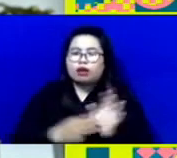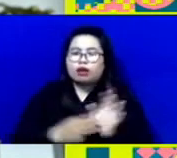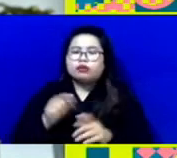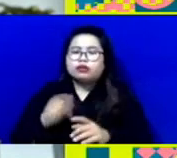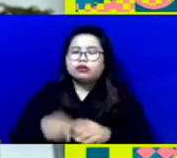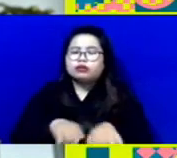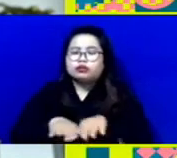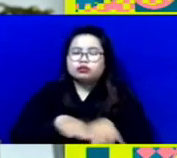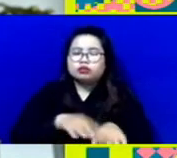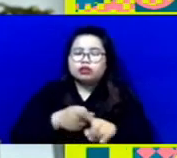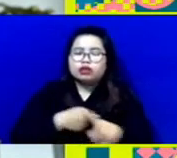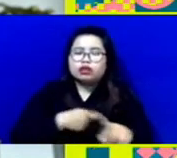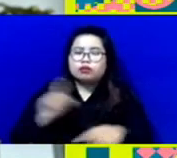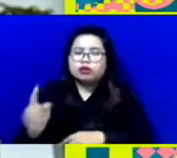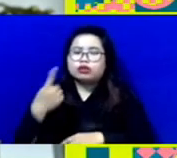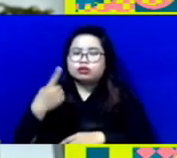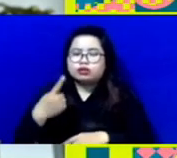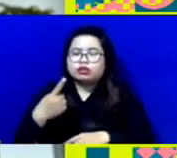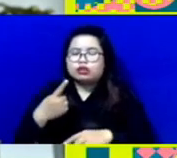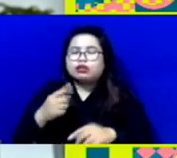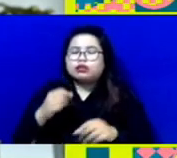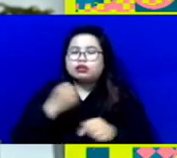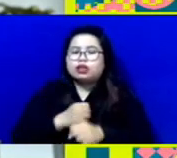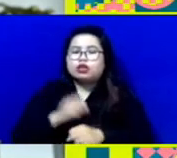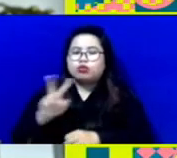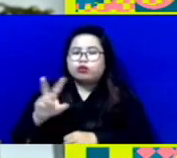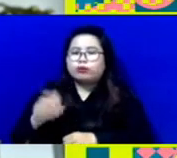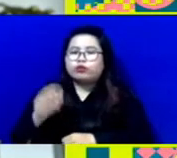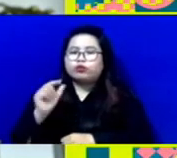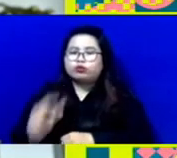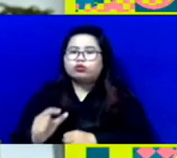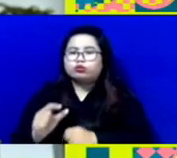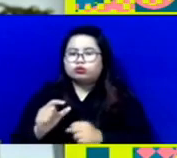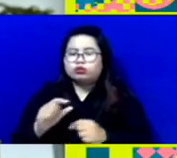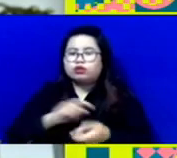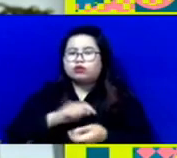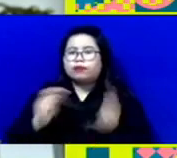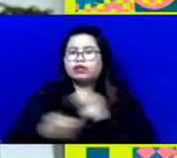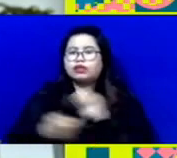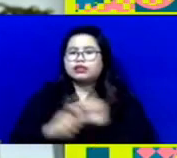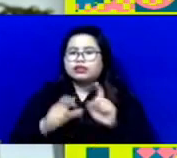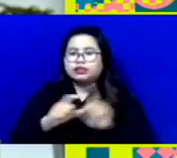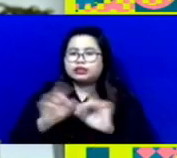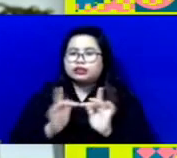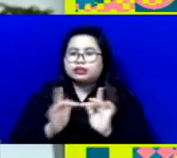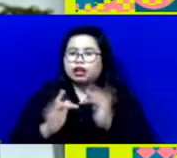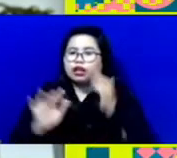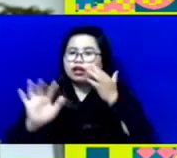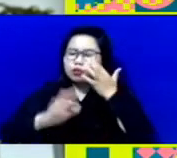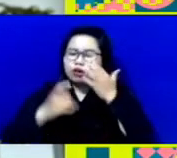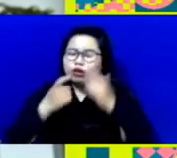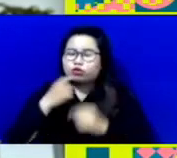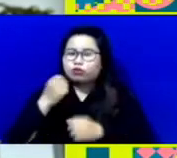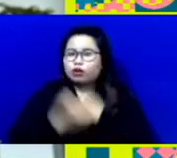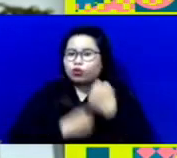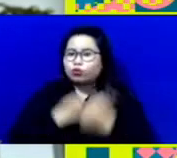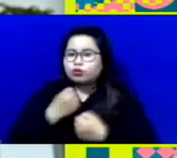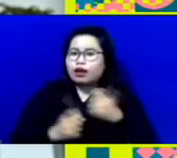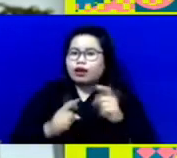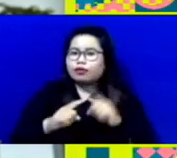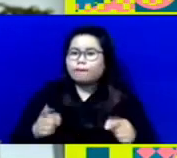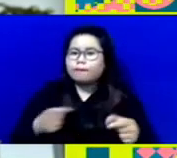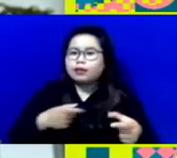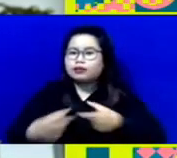of digital transformation. Not only businesses, but the public sectors must also be agile and responsive in times